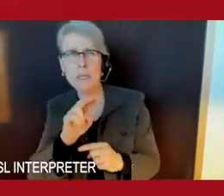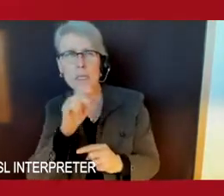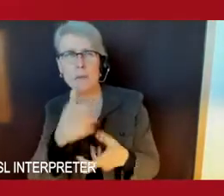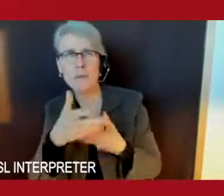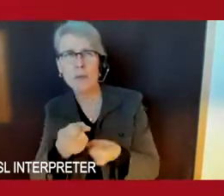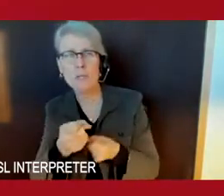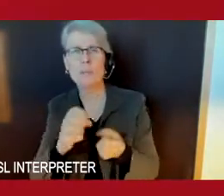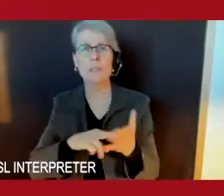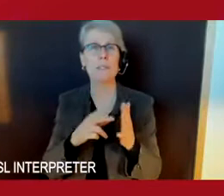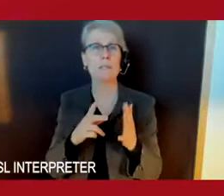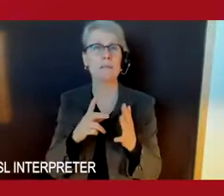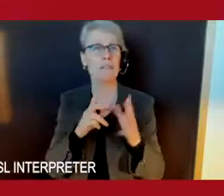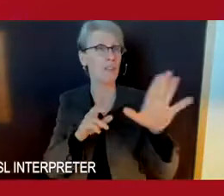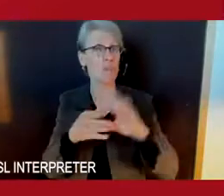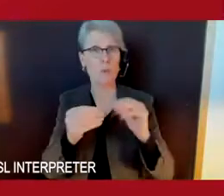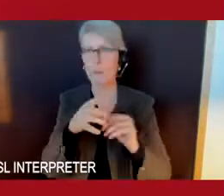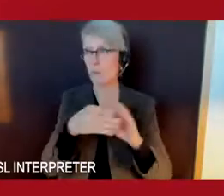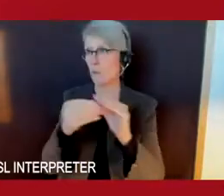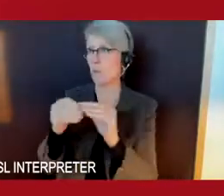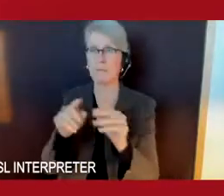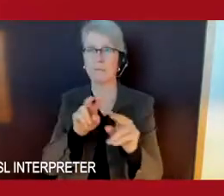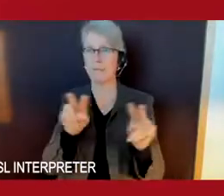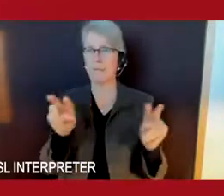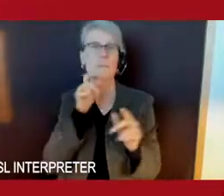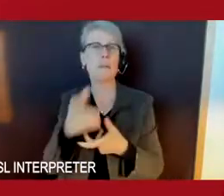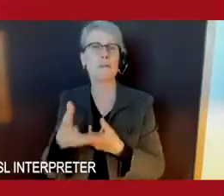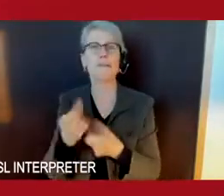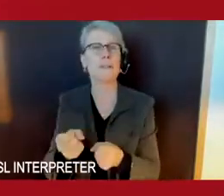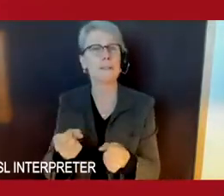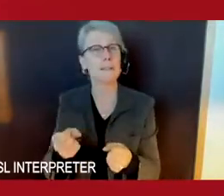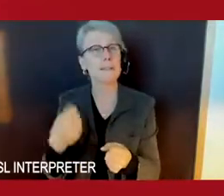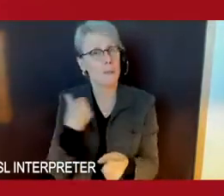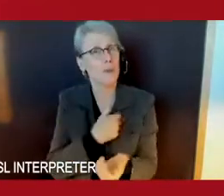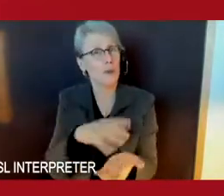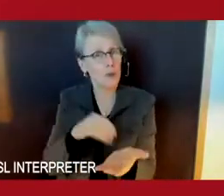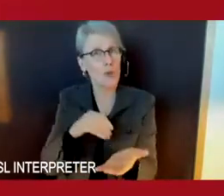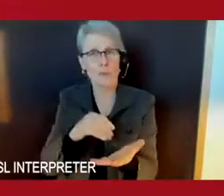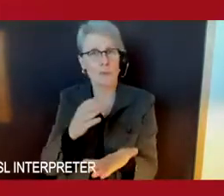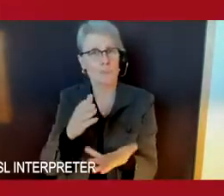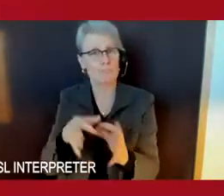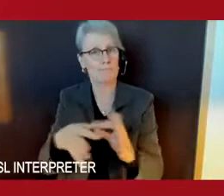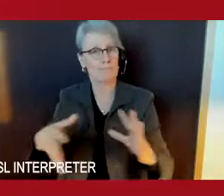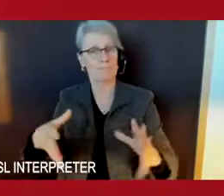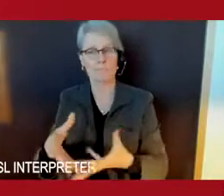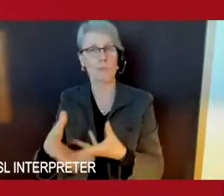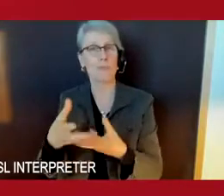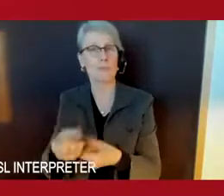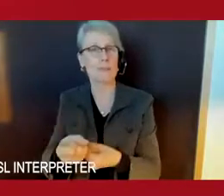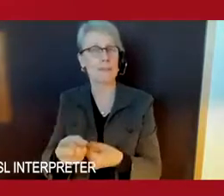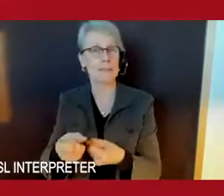are actually learning how to distrust each other. We no longer have the kinds